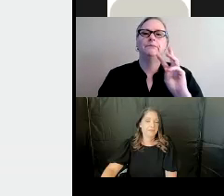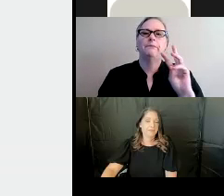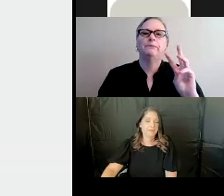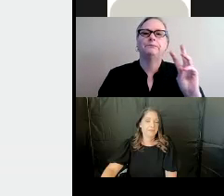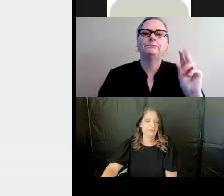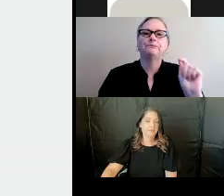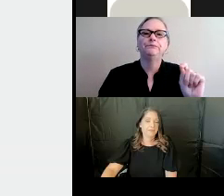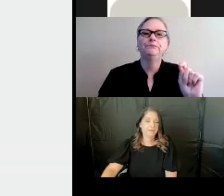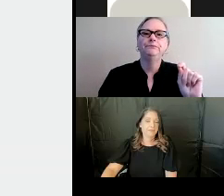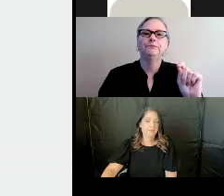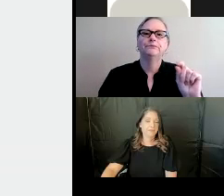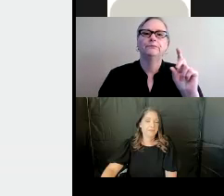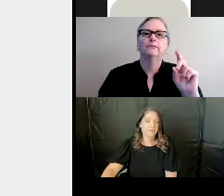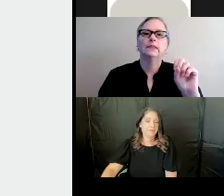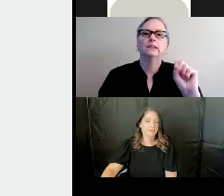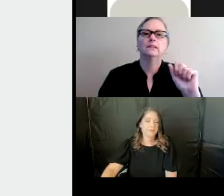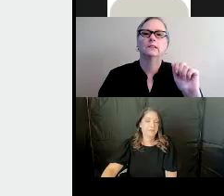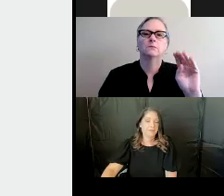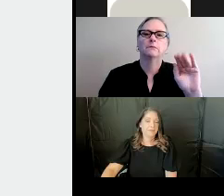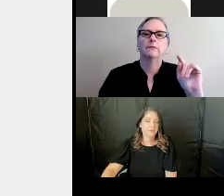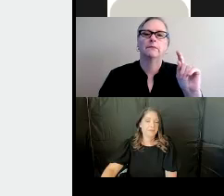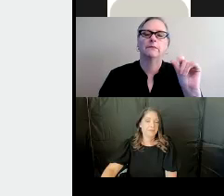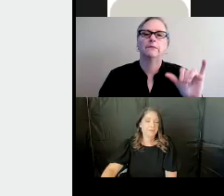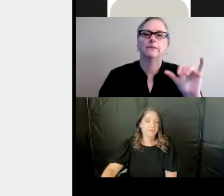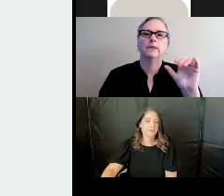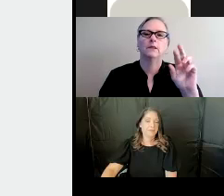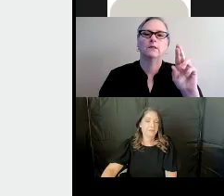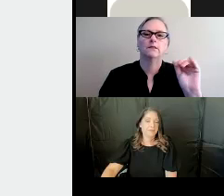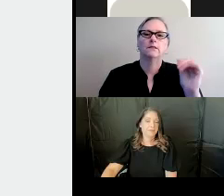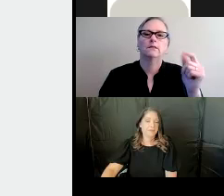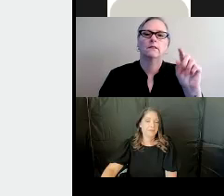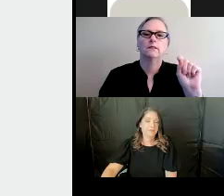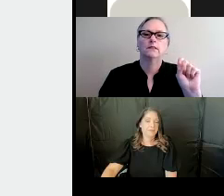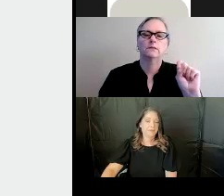www. the word disability, the words rights,